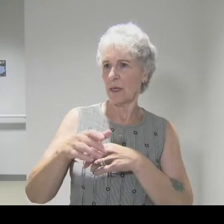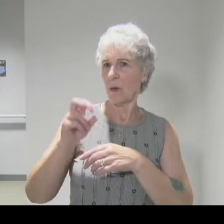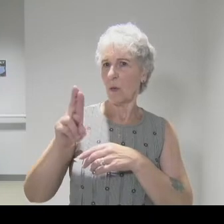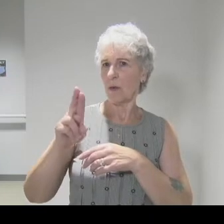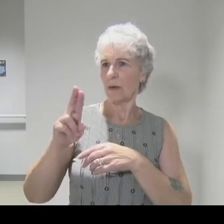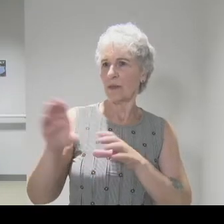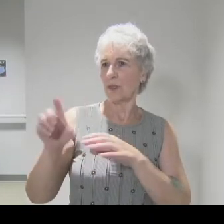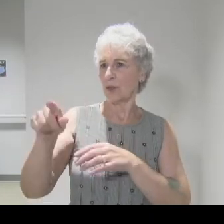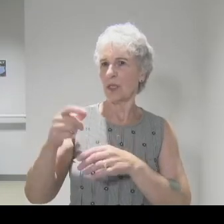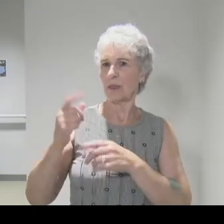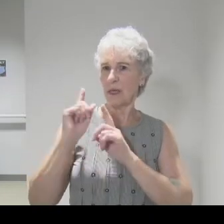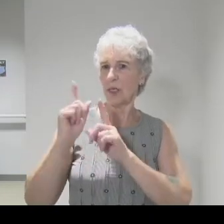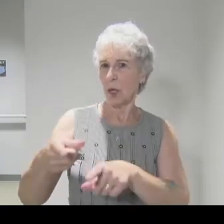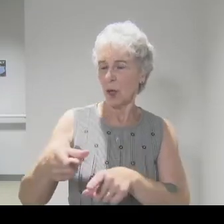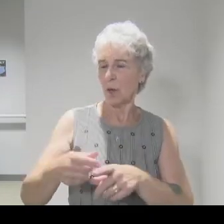went?